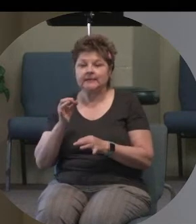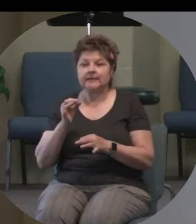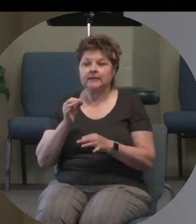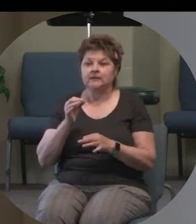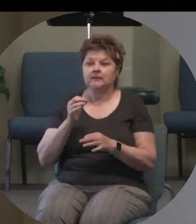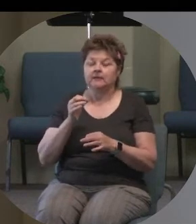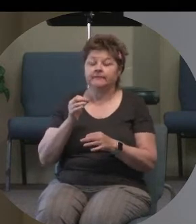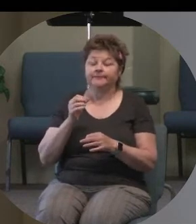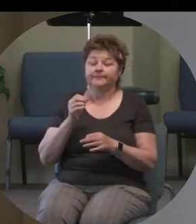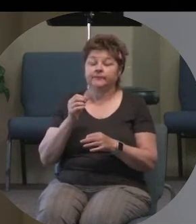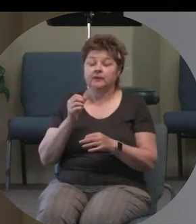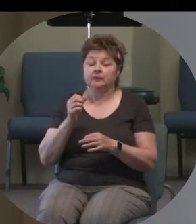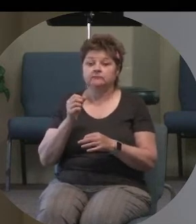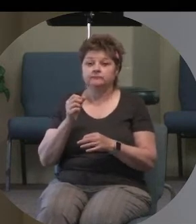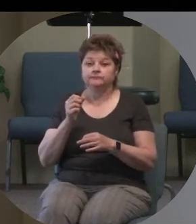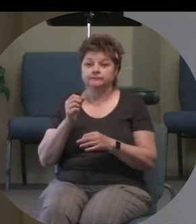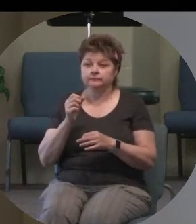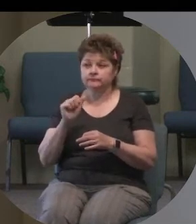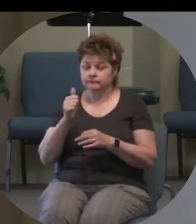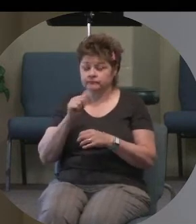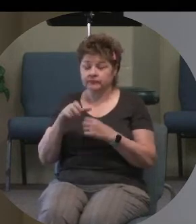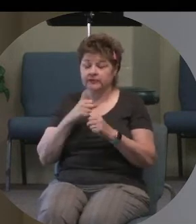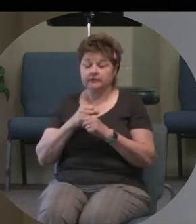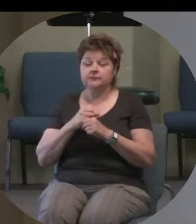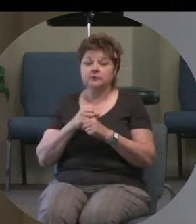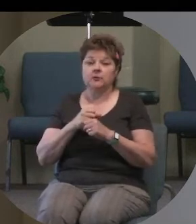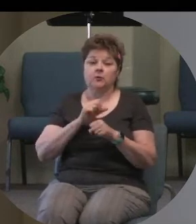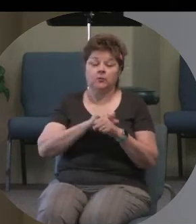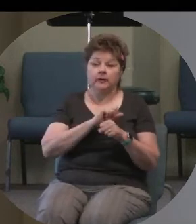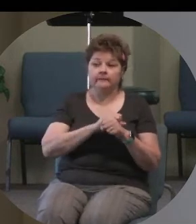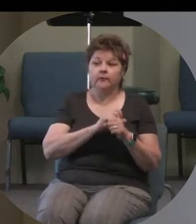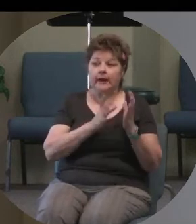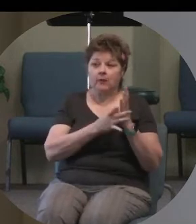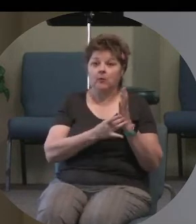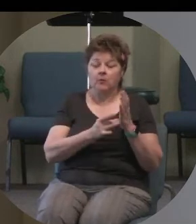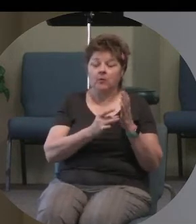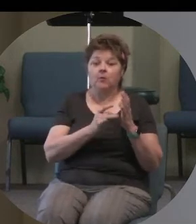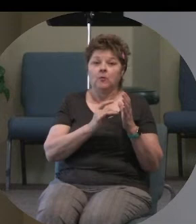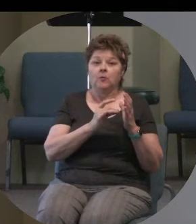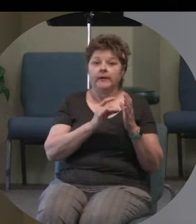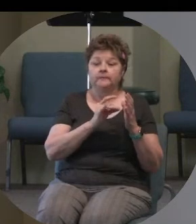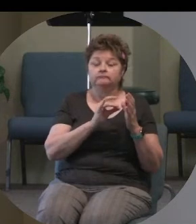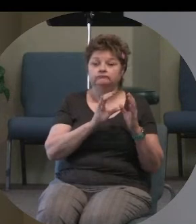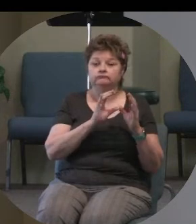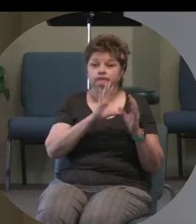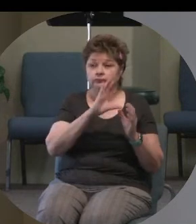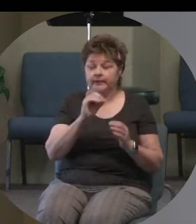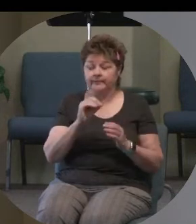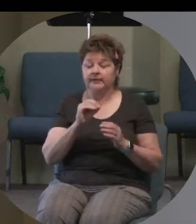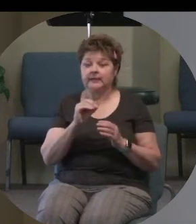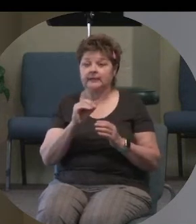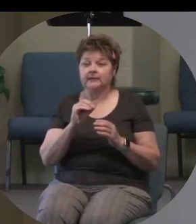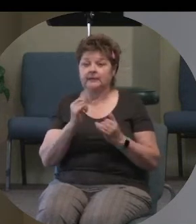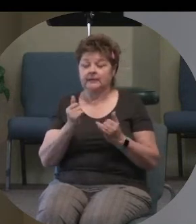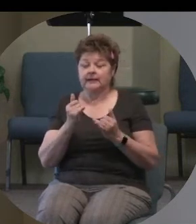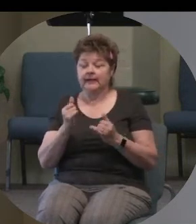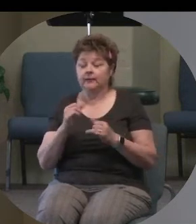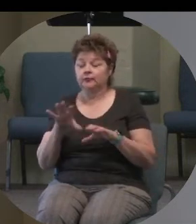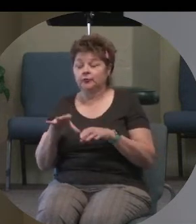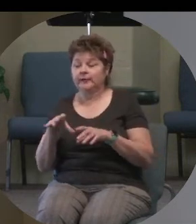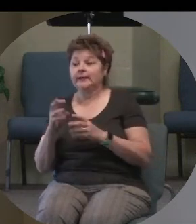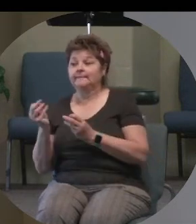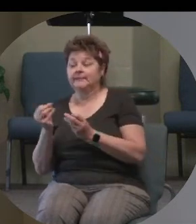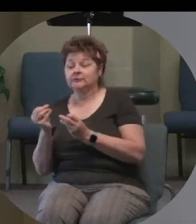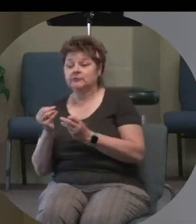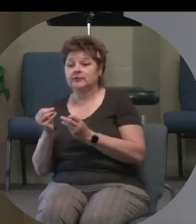a full-time job working for an oil company to do full-time ministry, that was a big life shift that required a lot of trust,